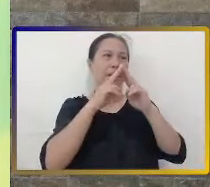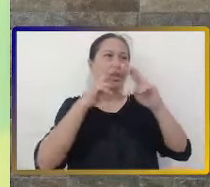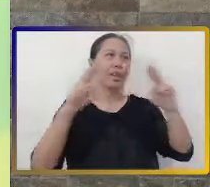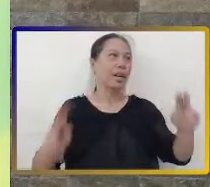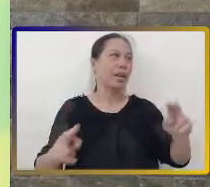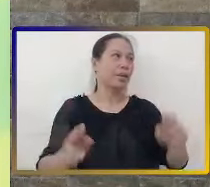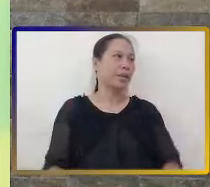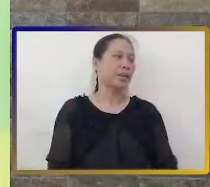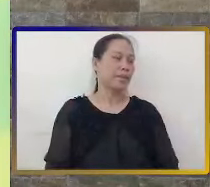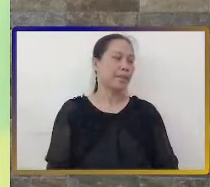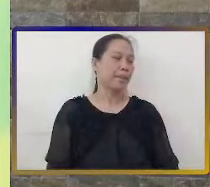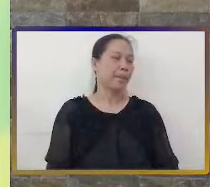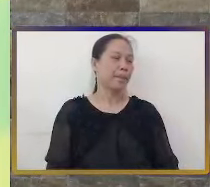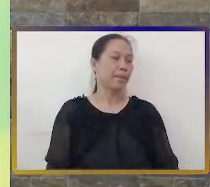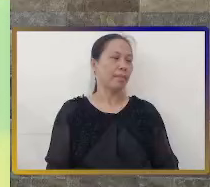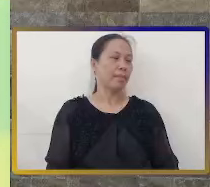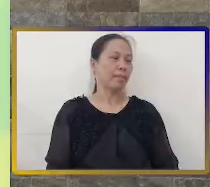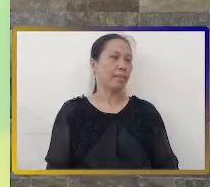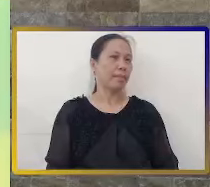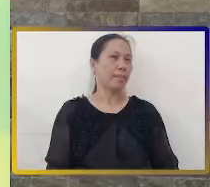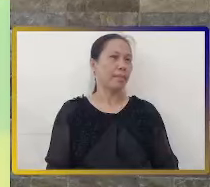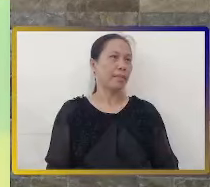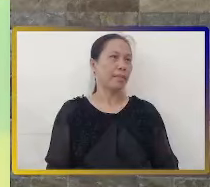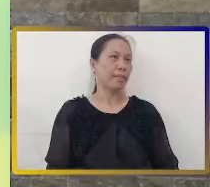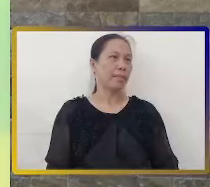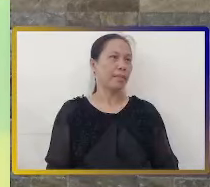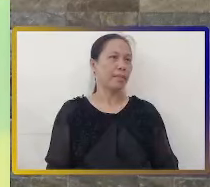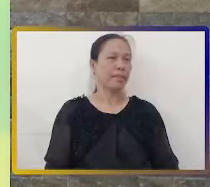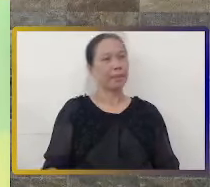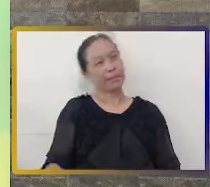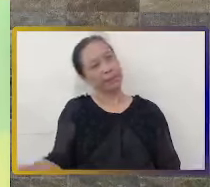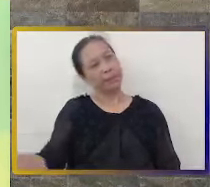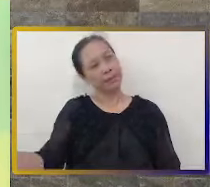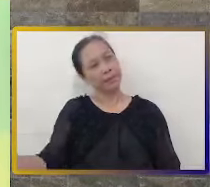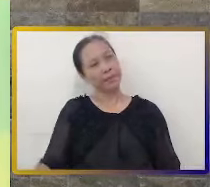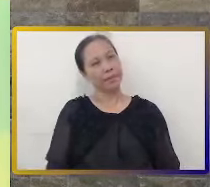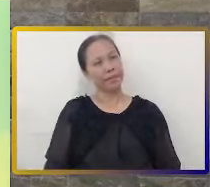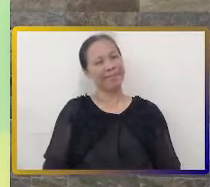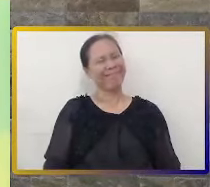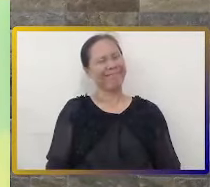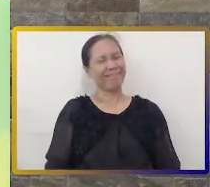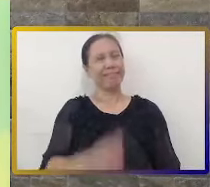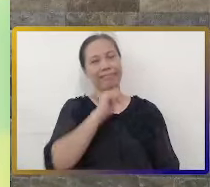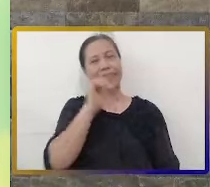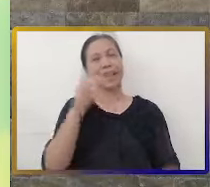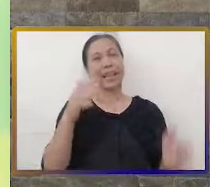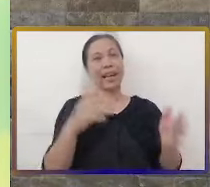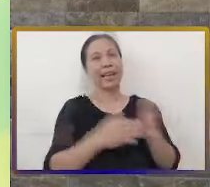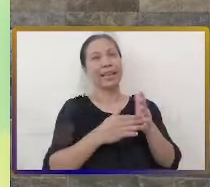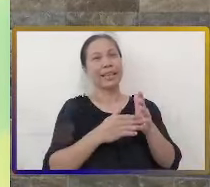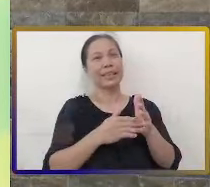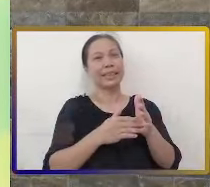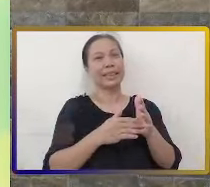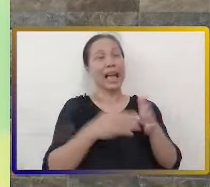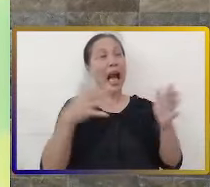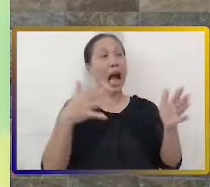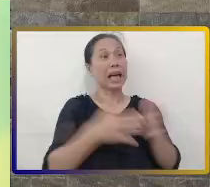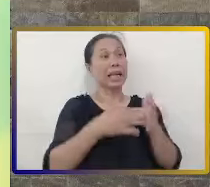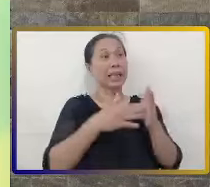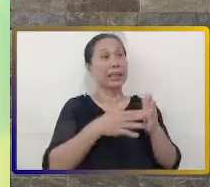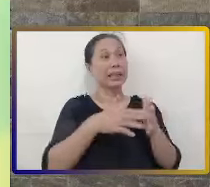house kapatid hindi po ito magkakontra sa sinasabi ng biblya sa malak chapter in verse number number